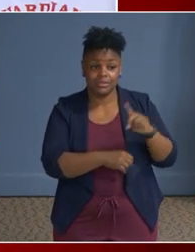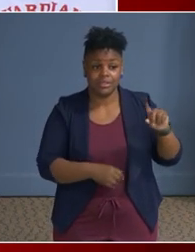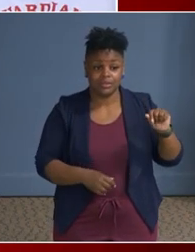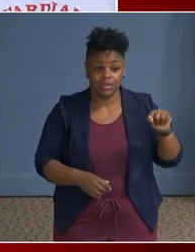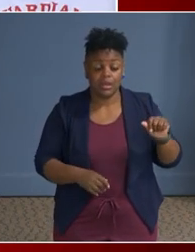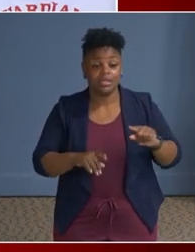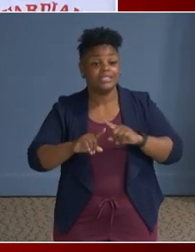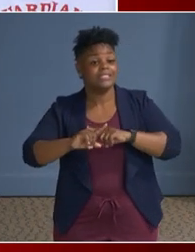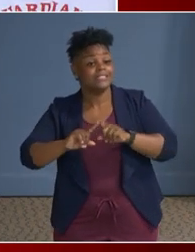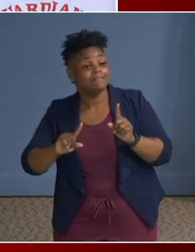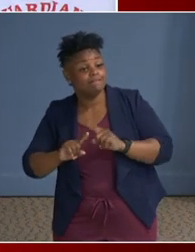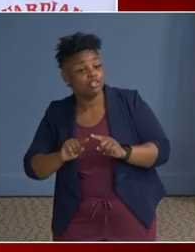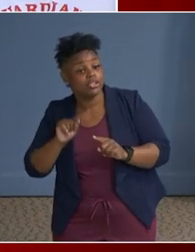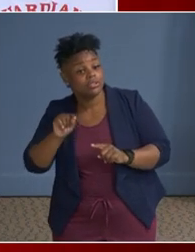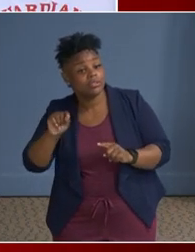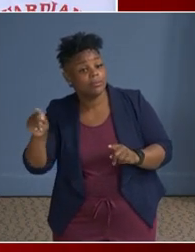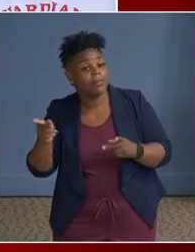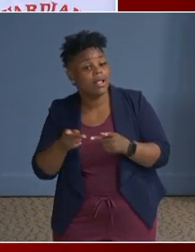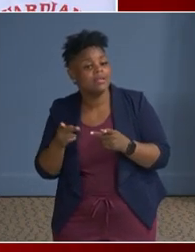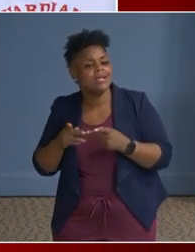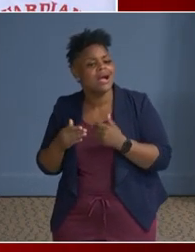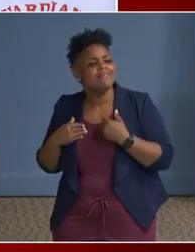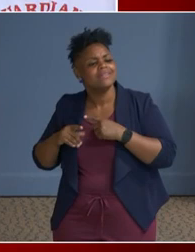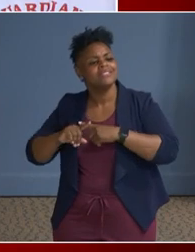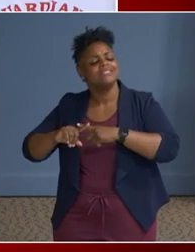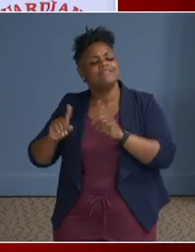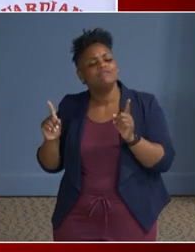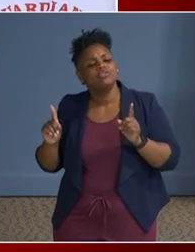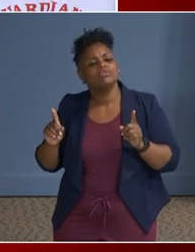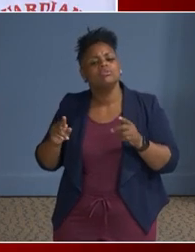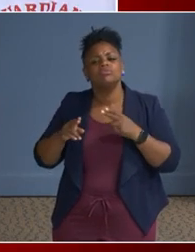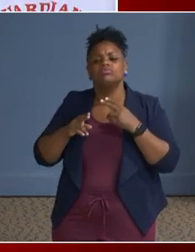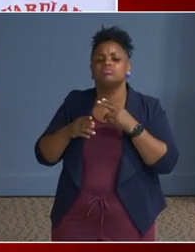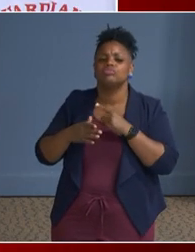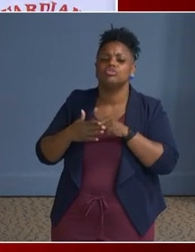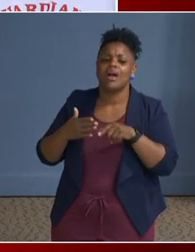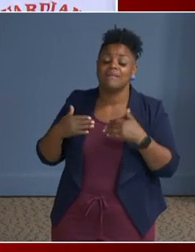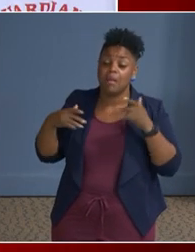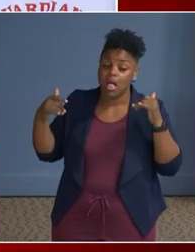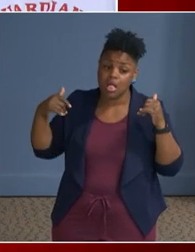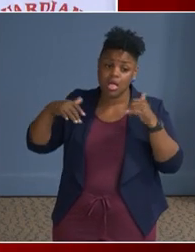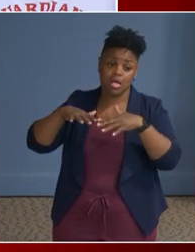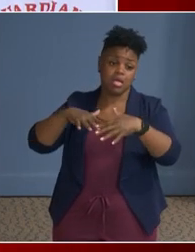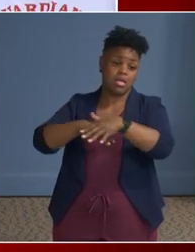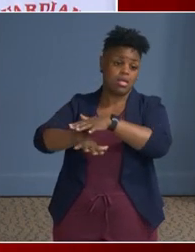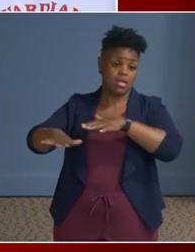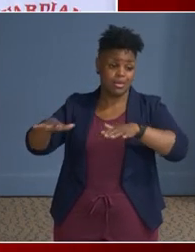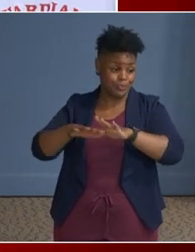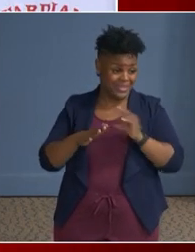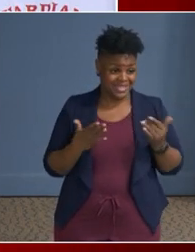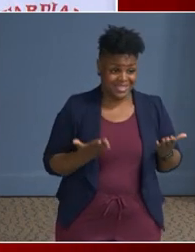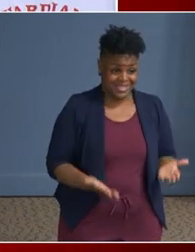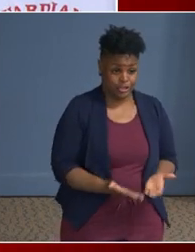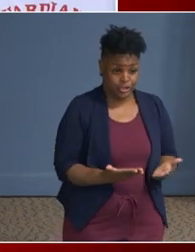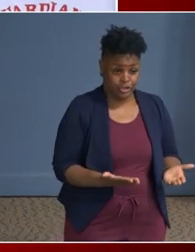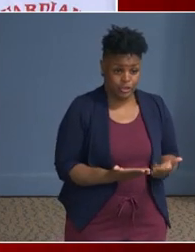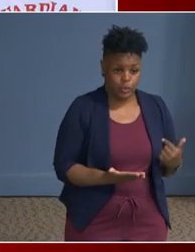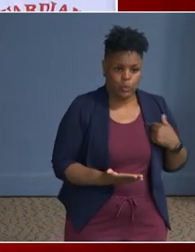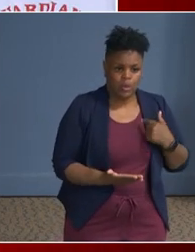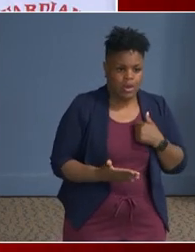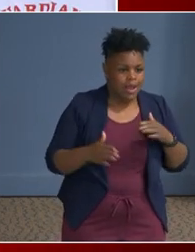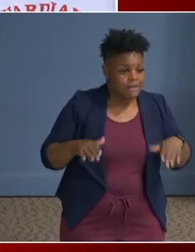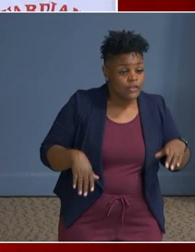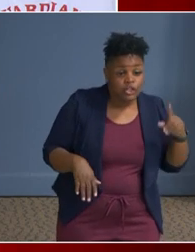mass gatherings. In the district, we have not seen or heard our new cases report